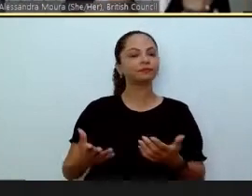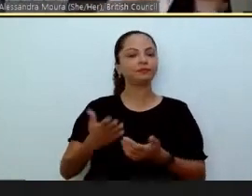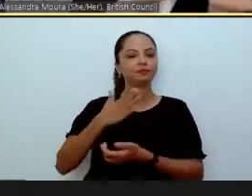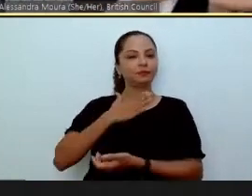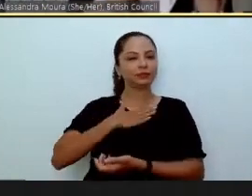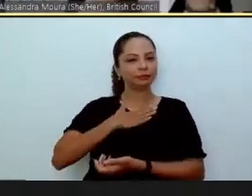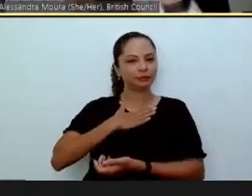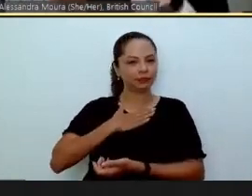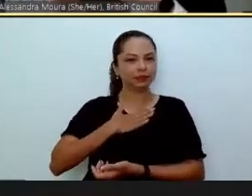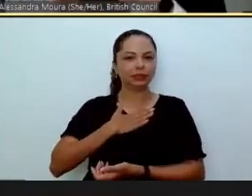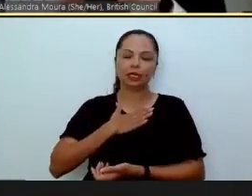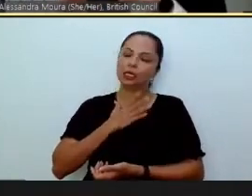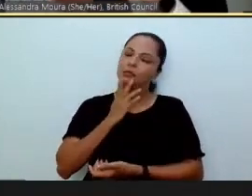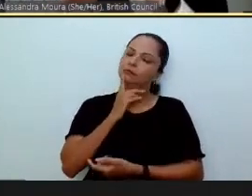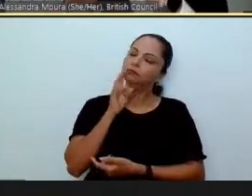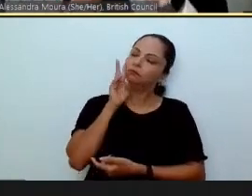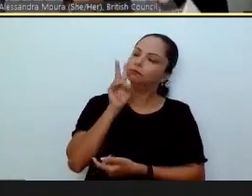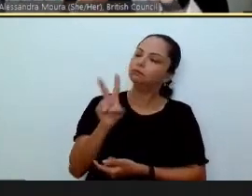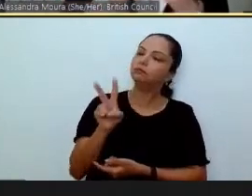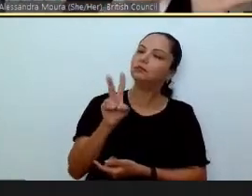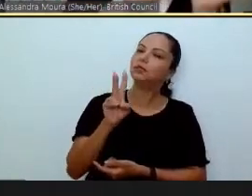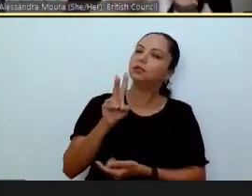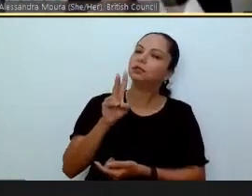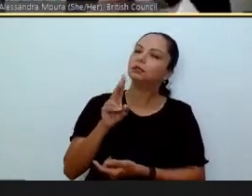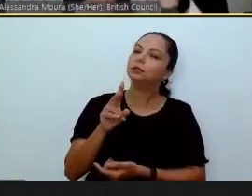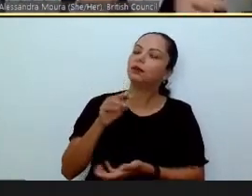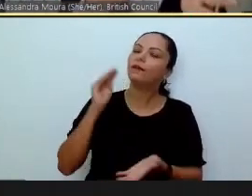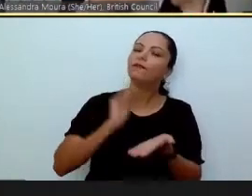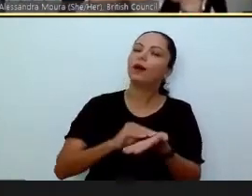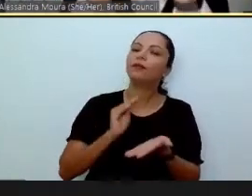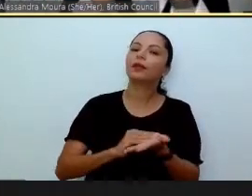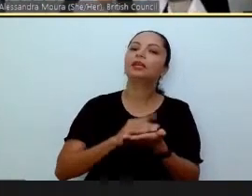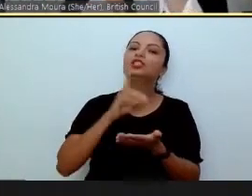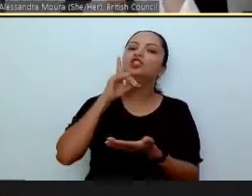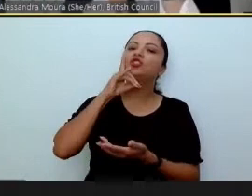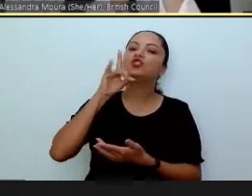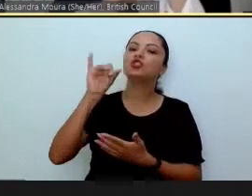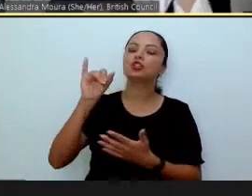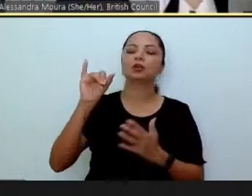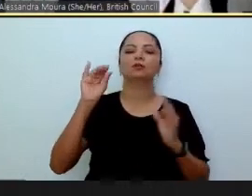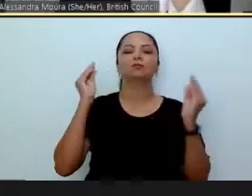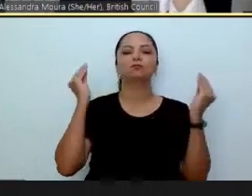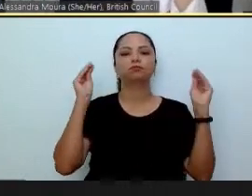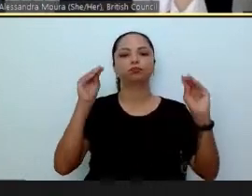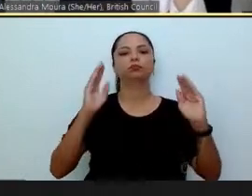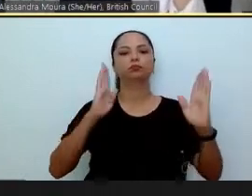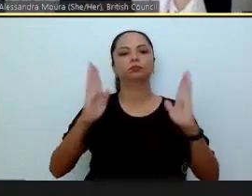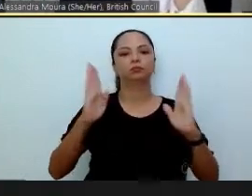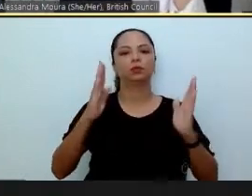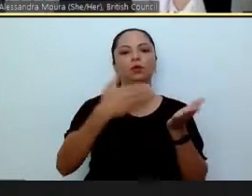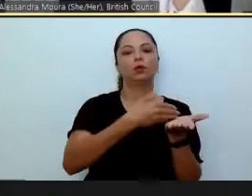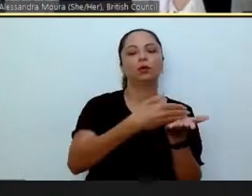until when do I start, when do I finish, so I can see if the plan worked, maybe.